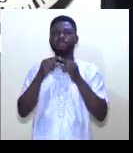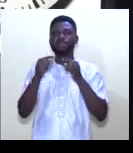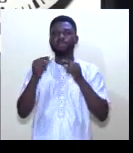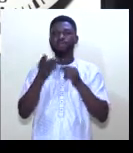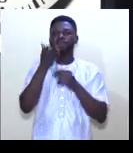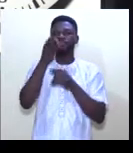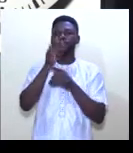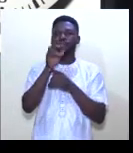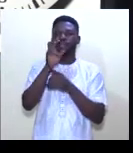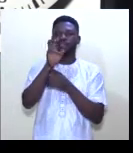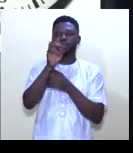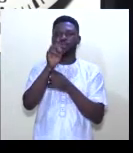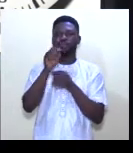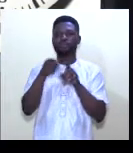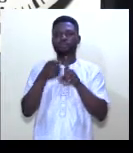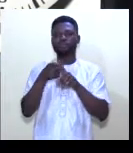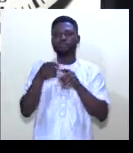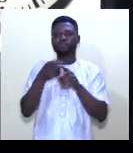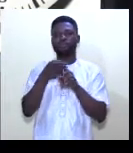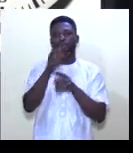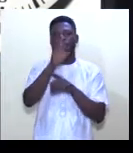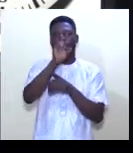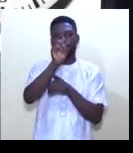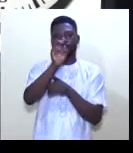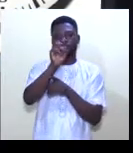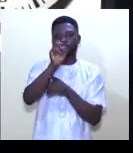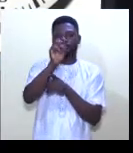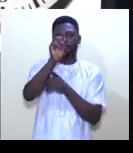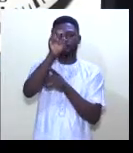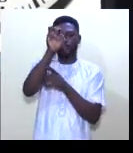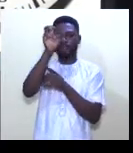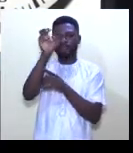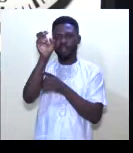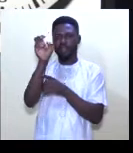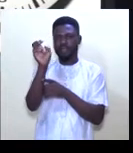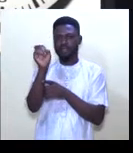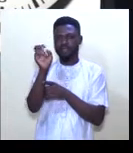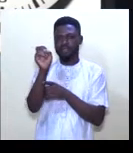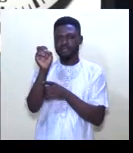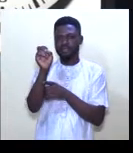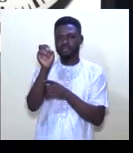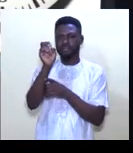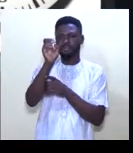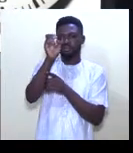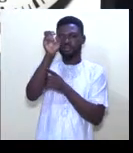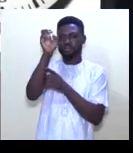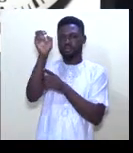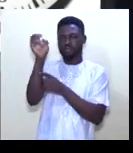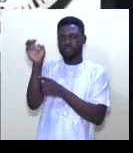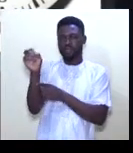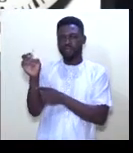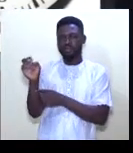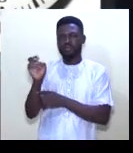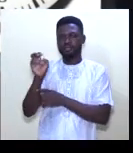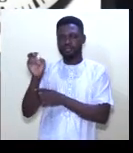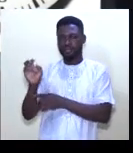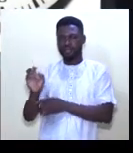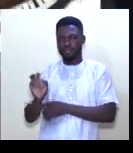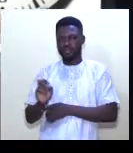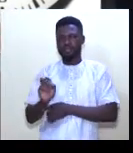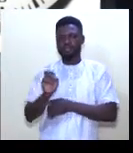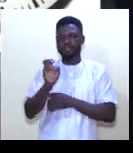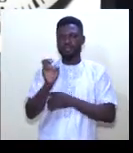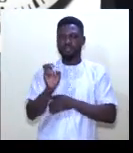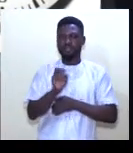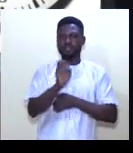there is how many degrees? There is 30 degrees. So from here to here, 30. From here to here, 30, and you go 30,